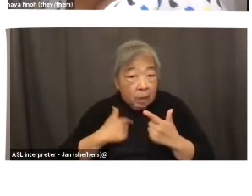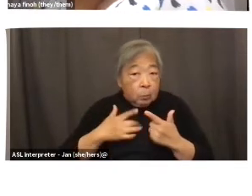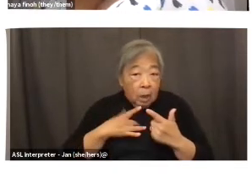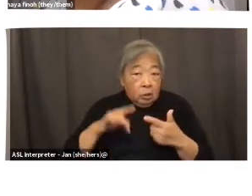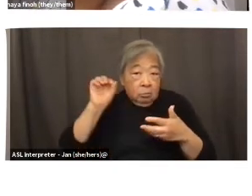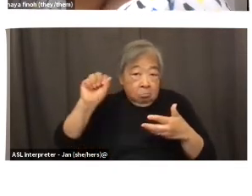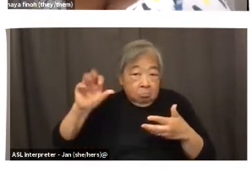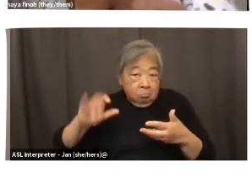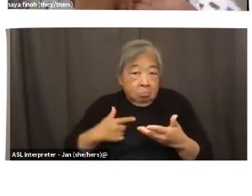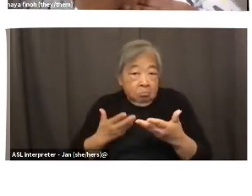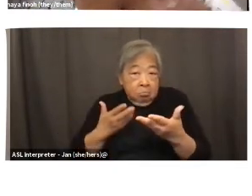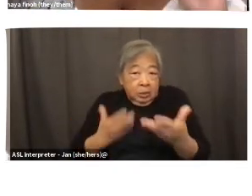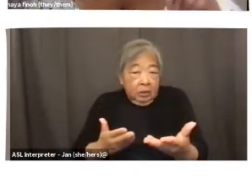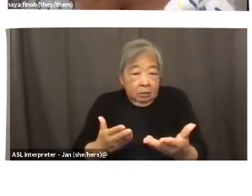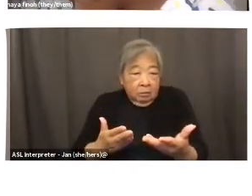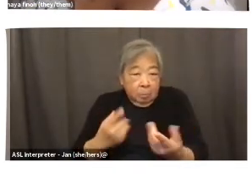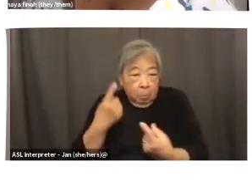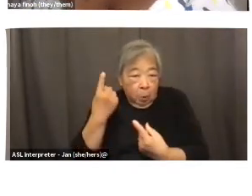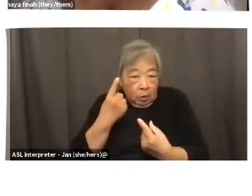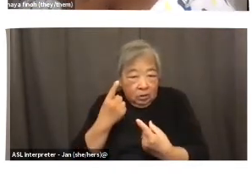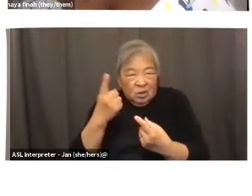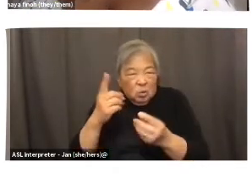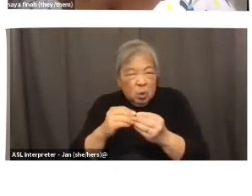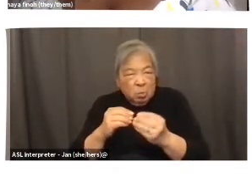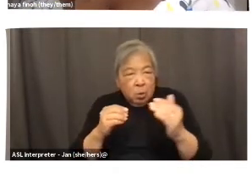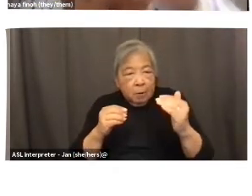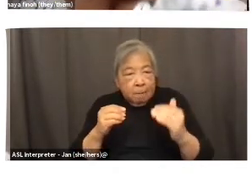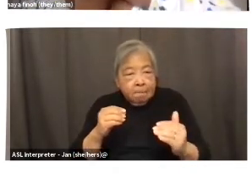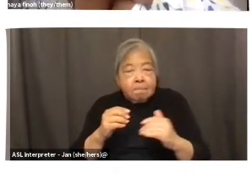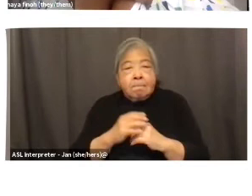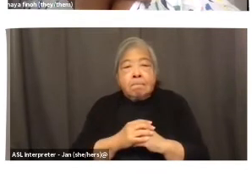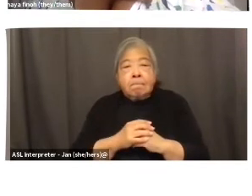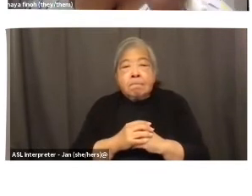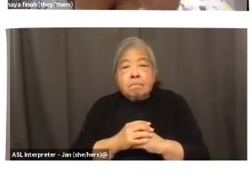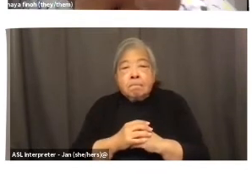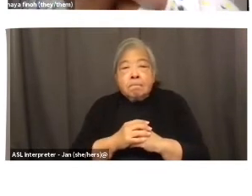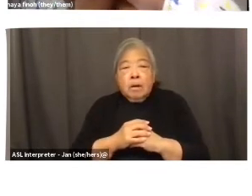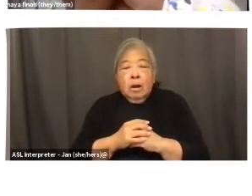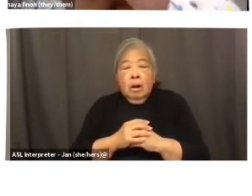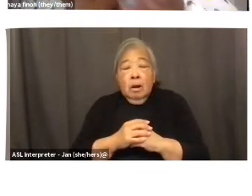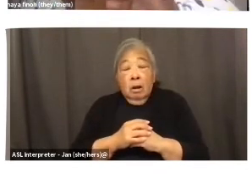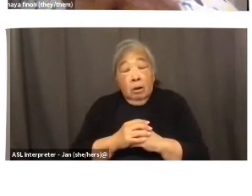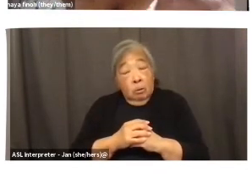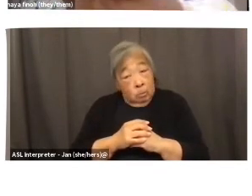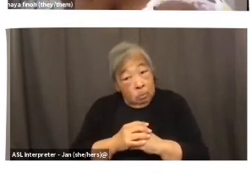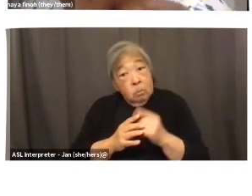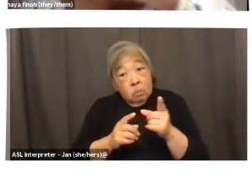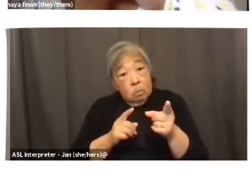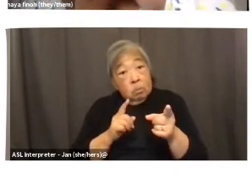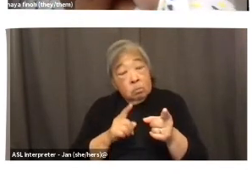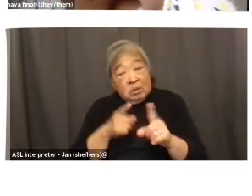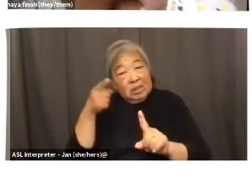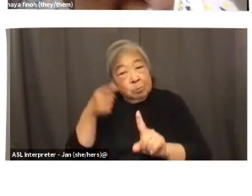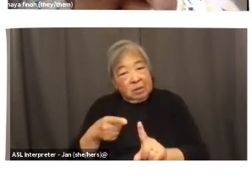Next, please. And one more. So this one is specifically for